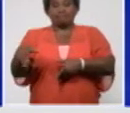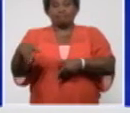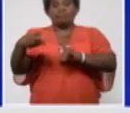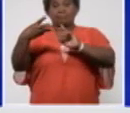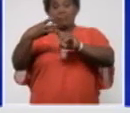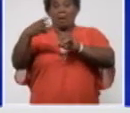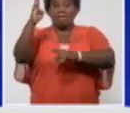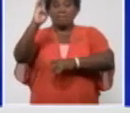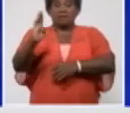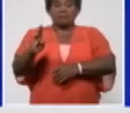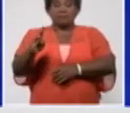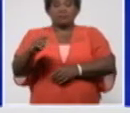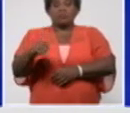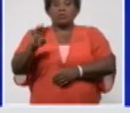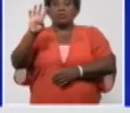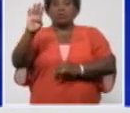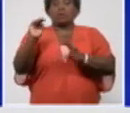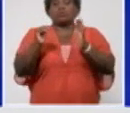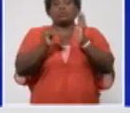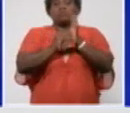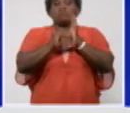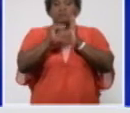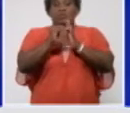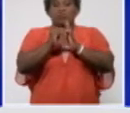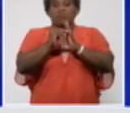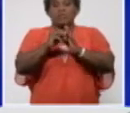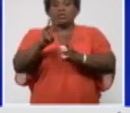4,382,263 infections and